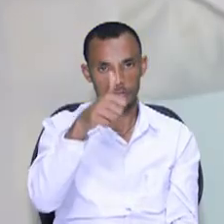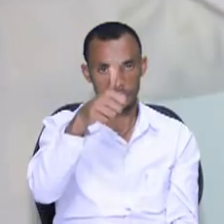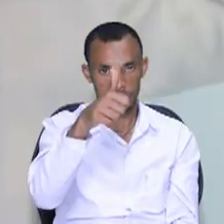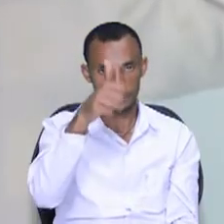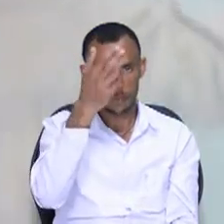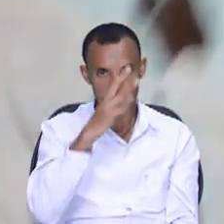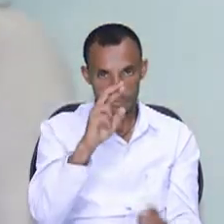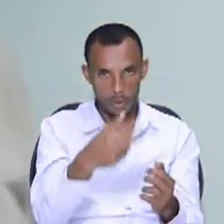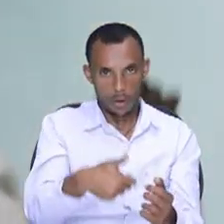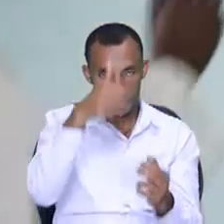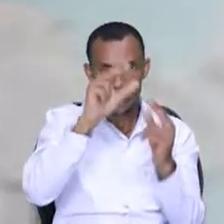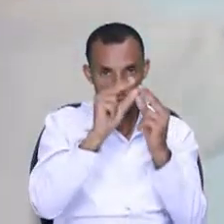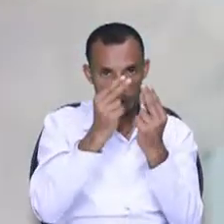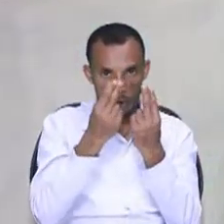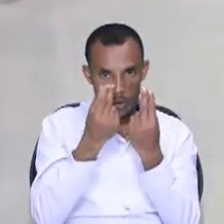A or main group